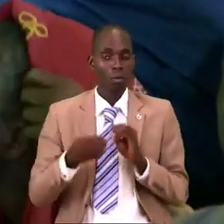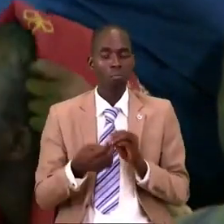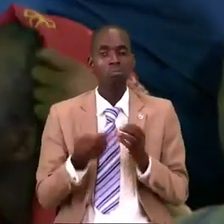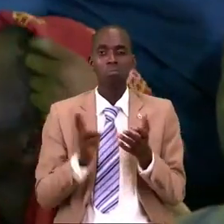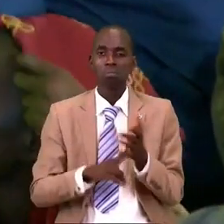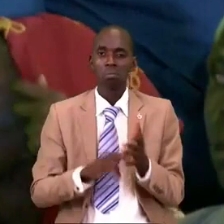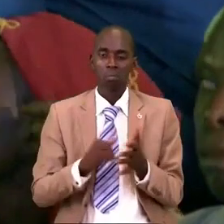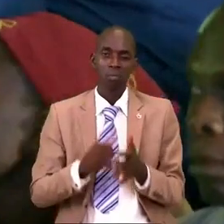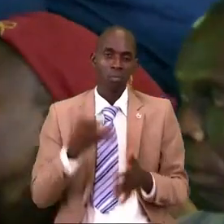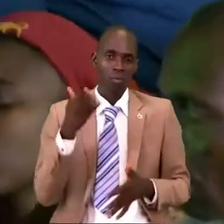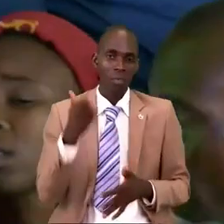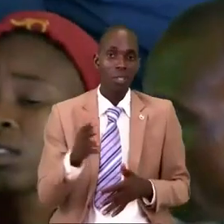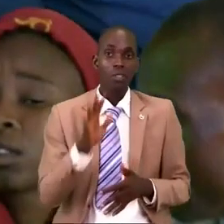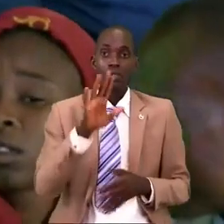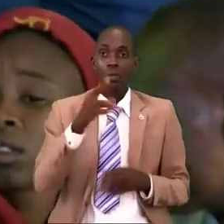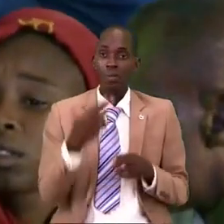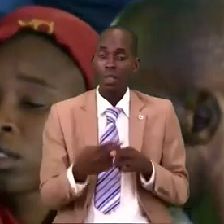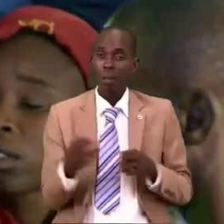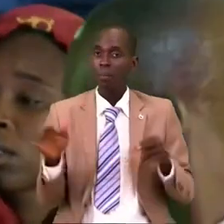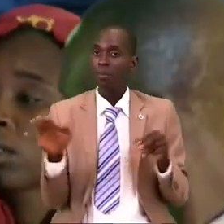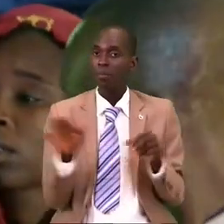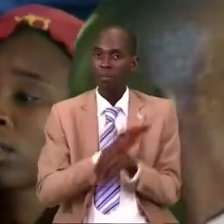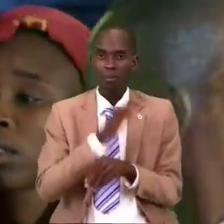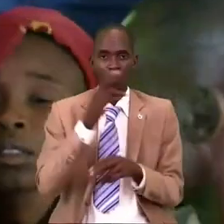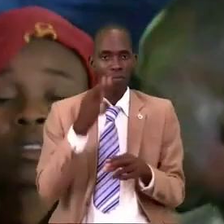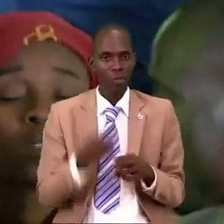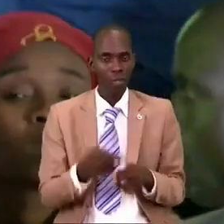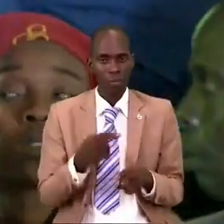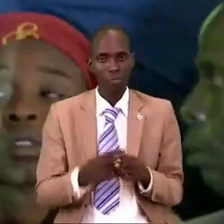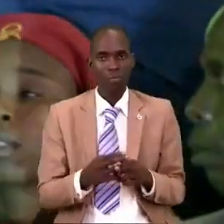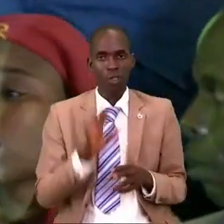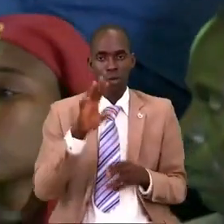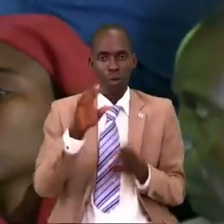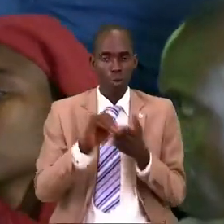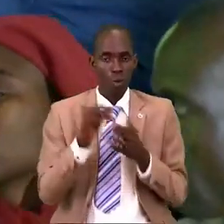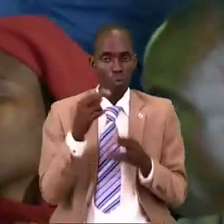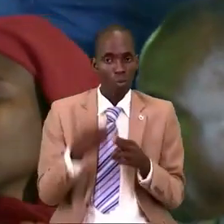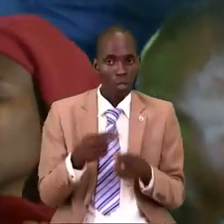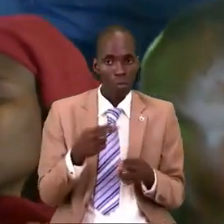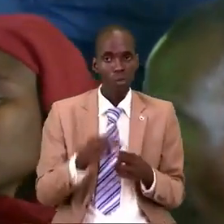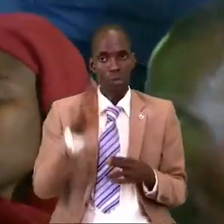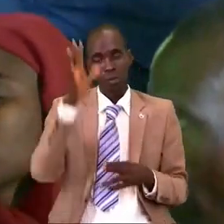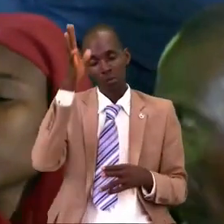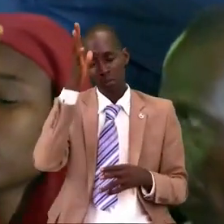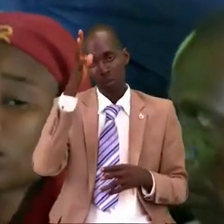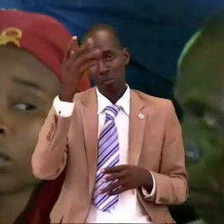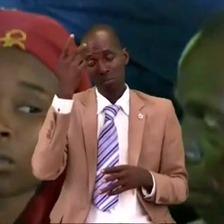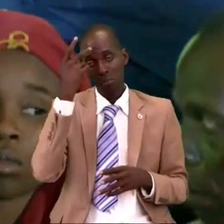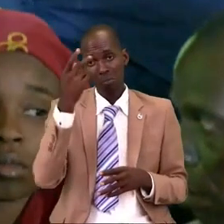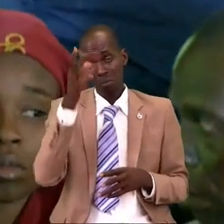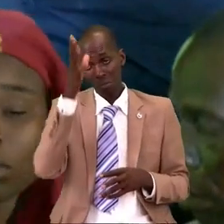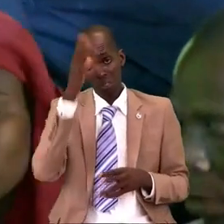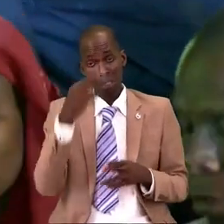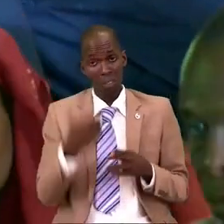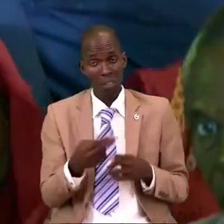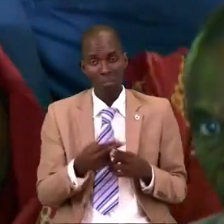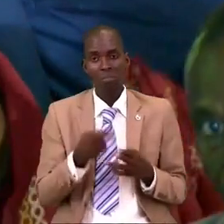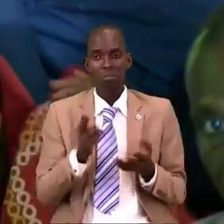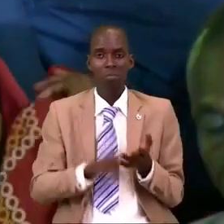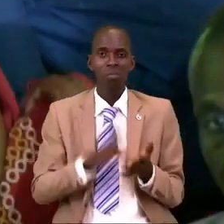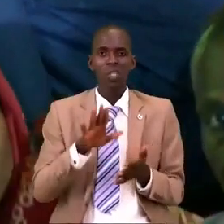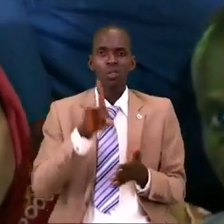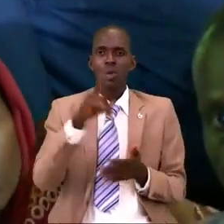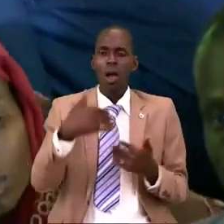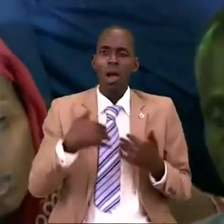that God is about to give you in this final night. So keep praying and preparing yourself right